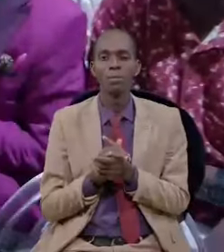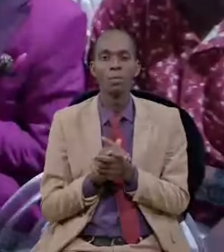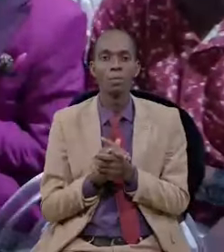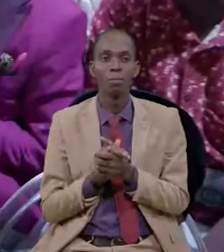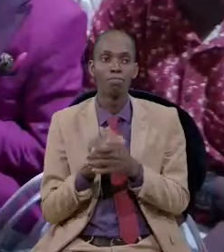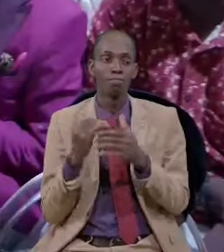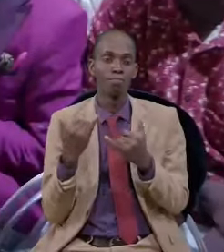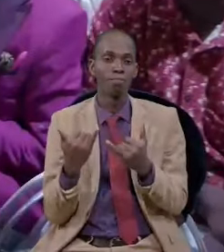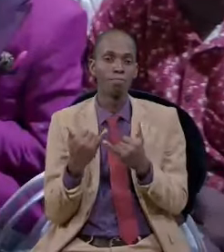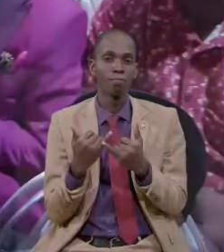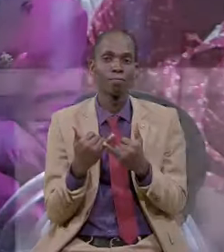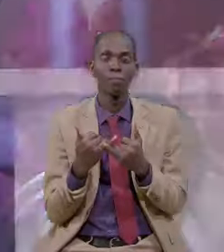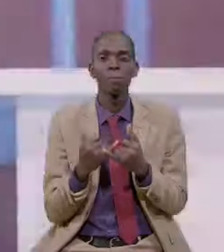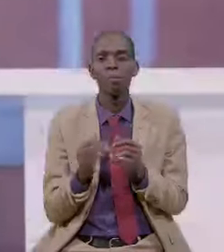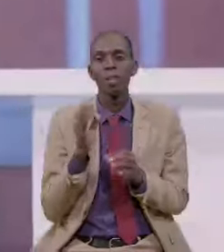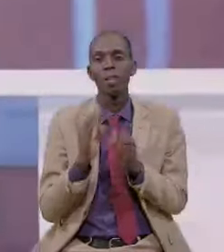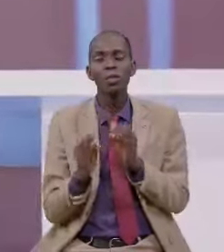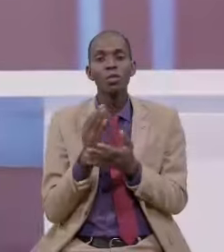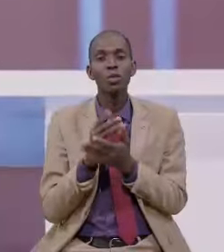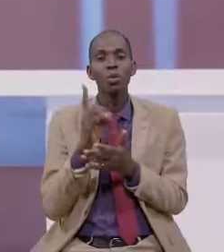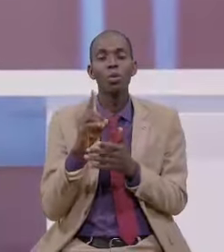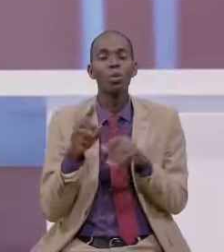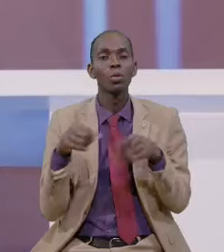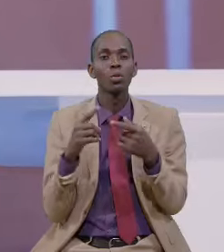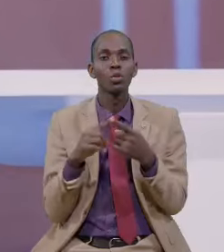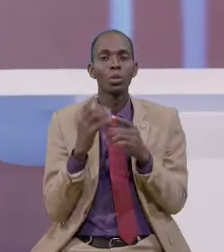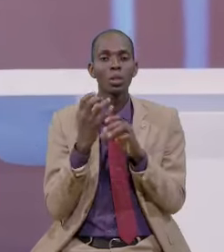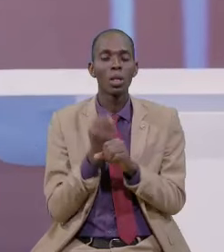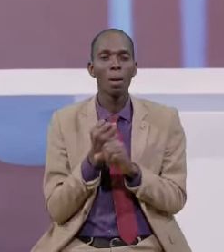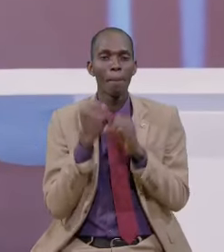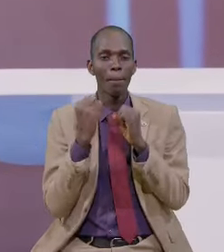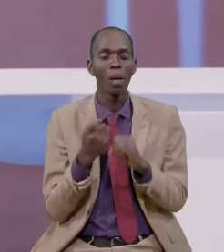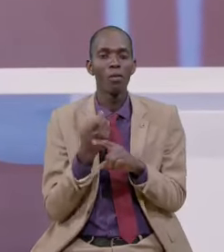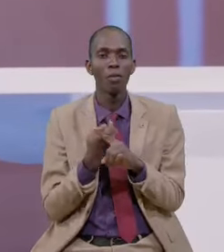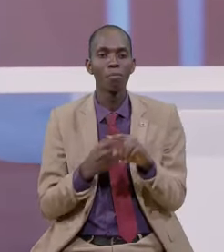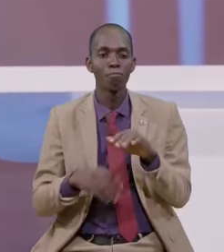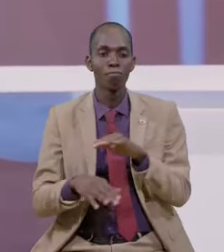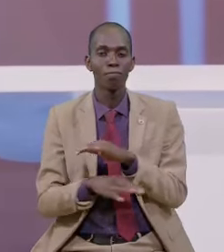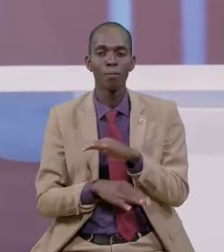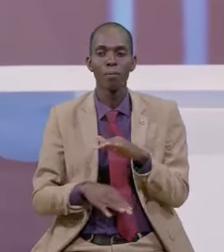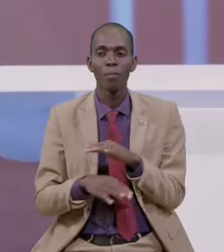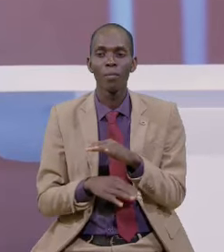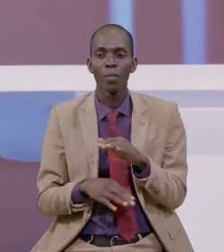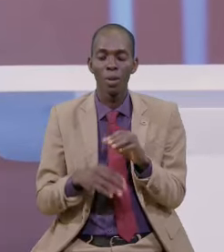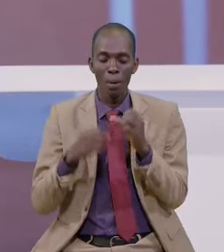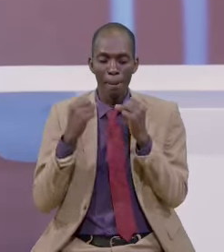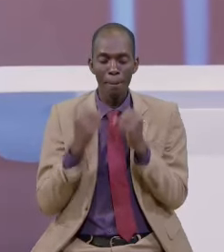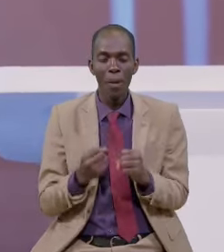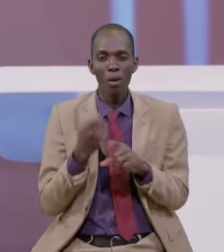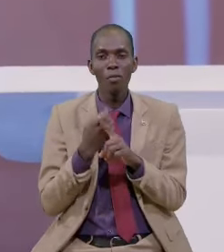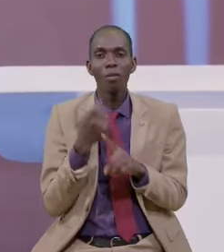Now, if somebody goes to get power from below, power from the